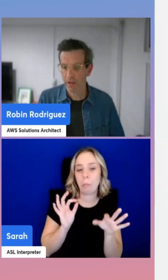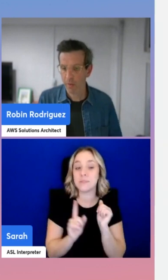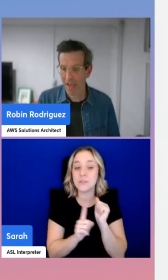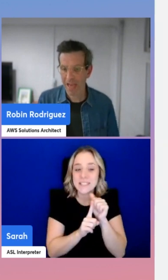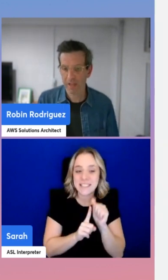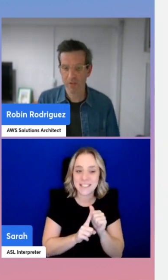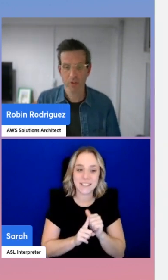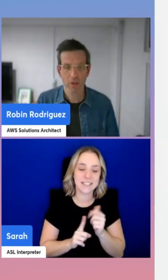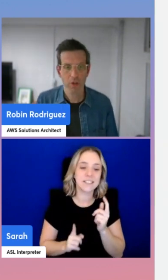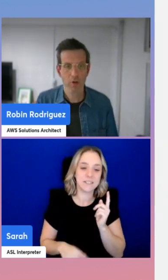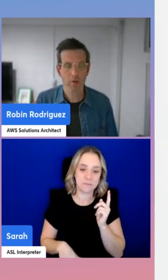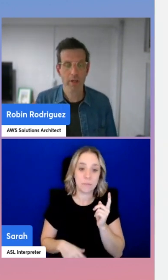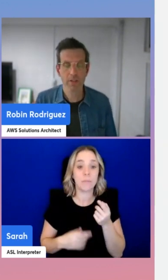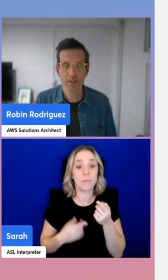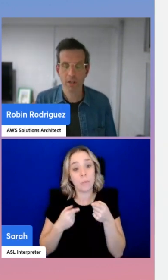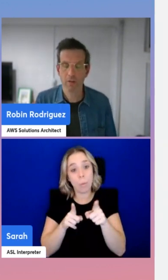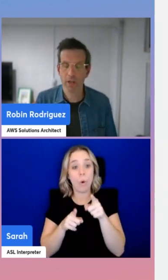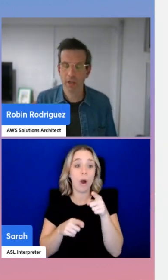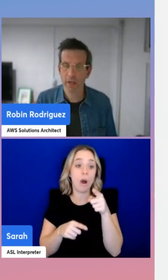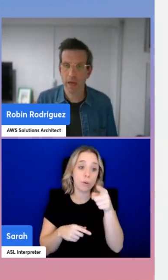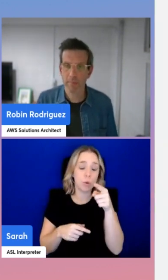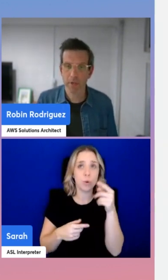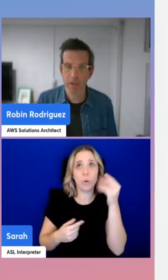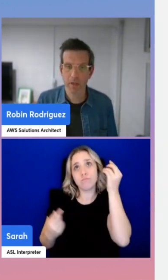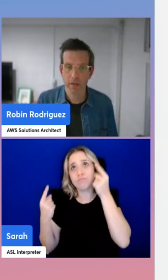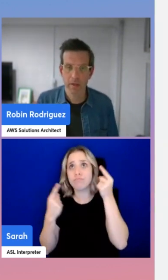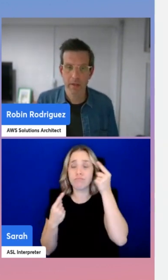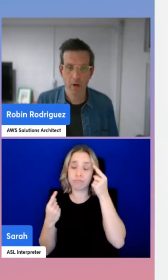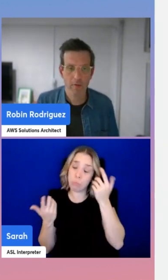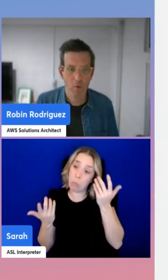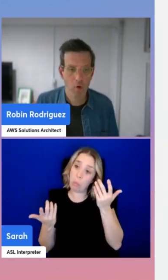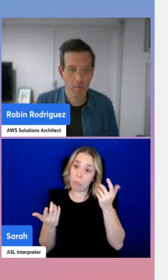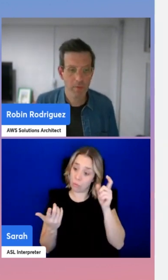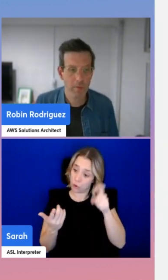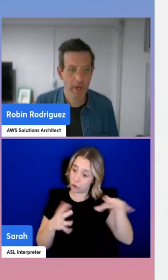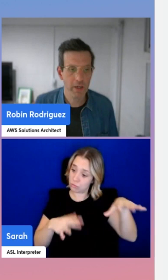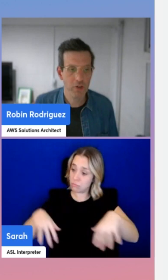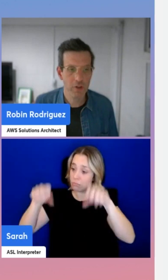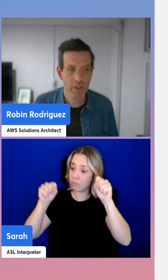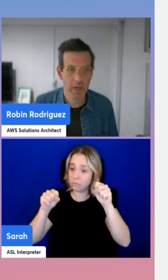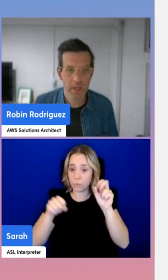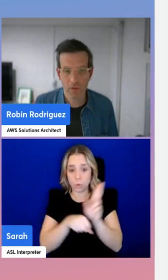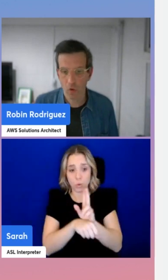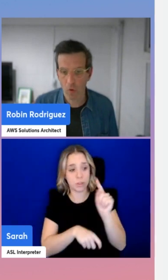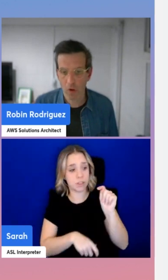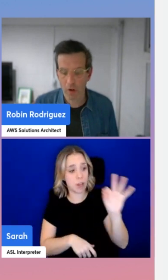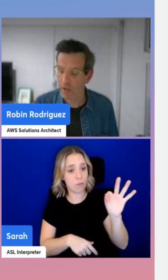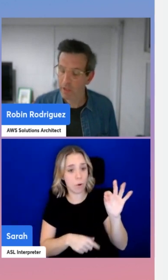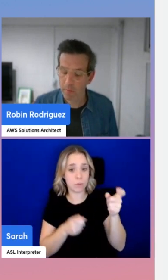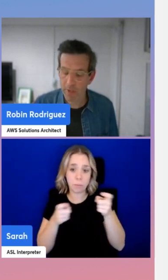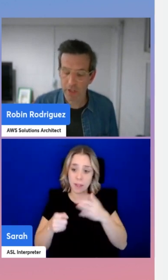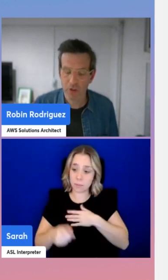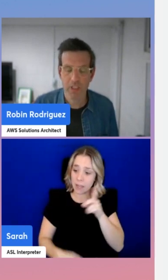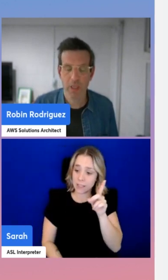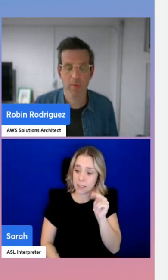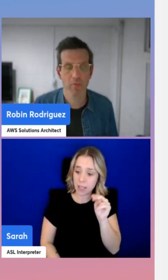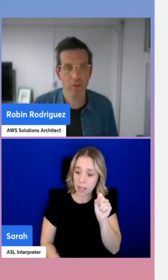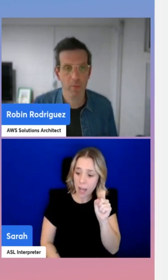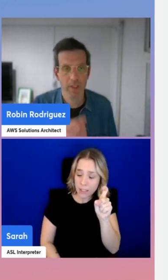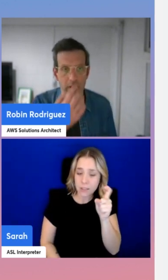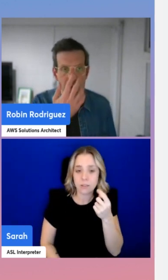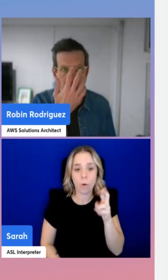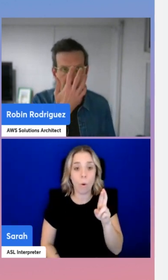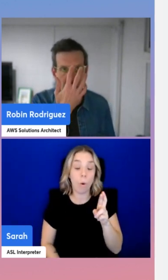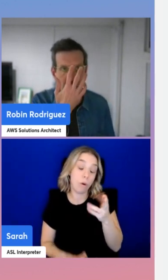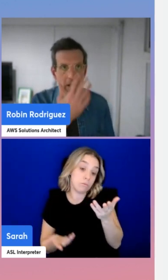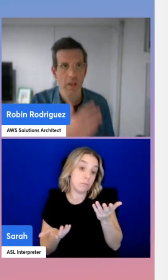think, as you're considering adopting Terraform to manage your DNS, or potentially some